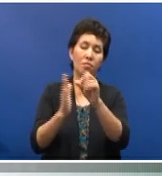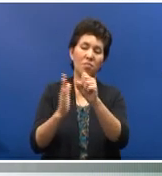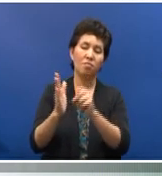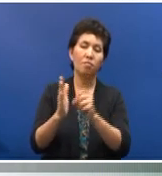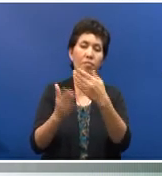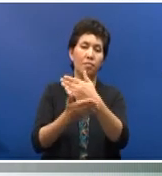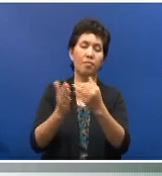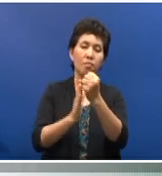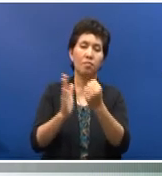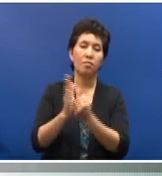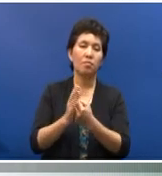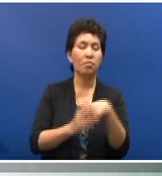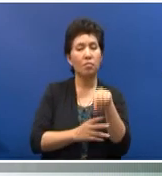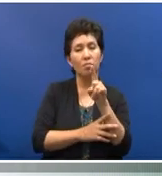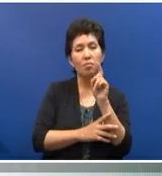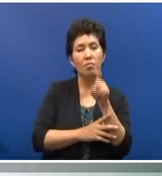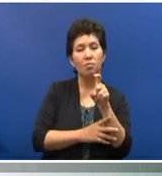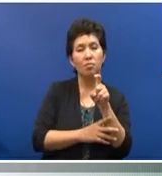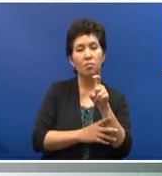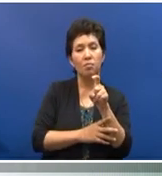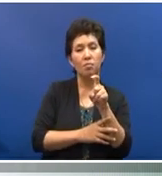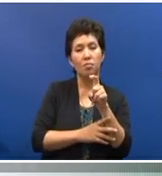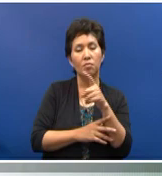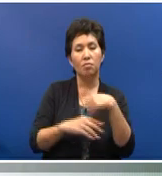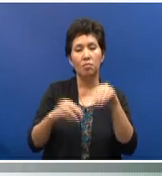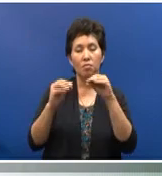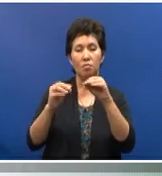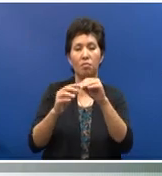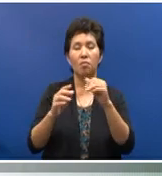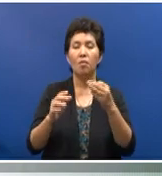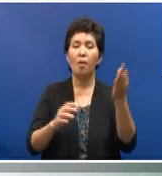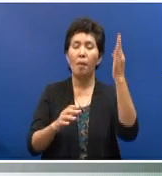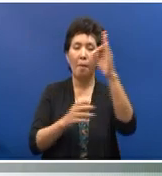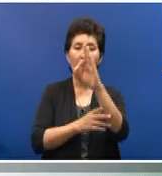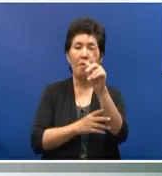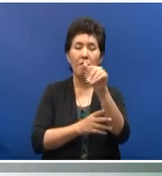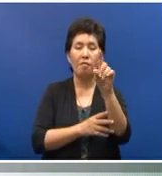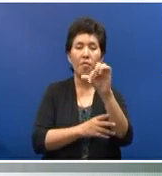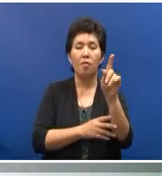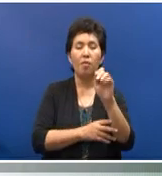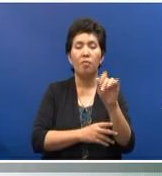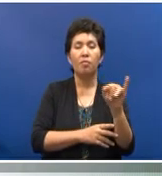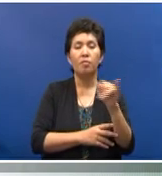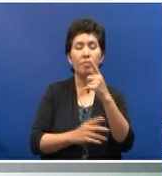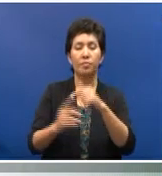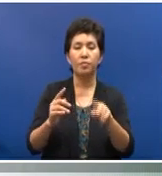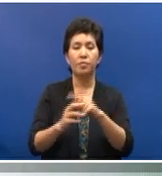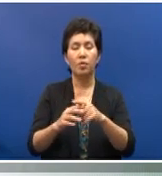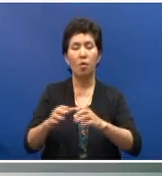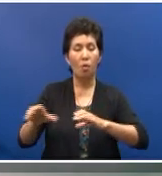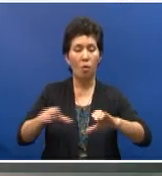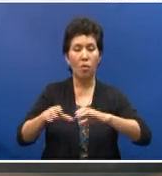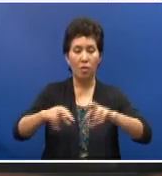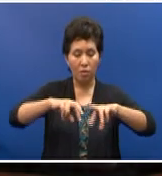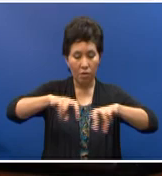because okay, they need to teach. Okay, the faculty need someone who can teach and also who can conduct the